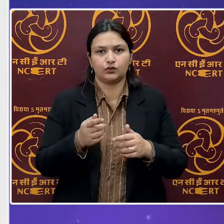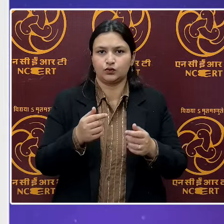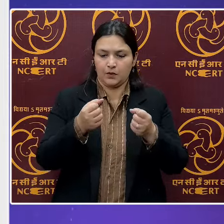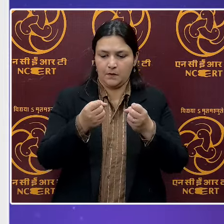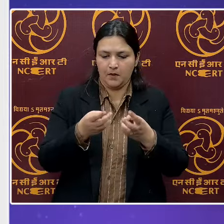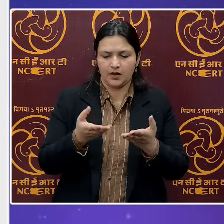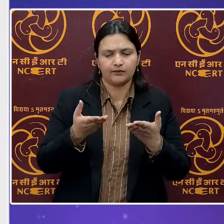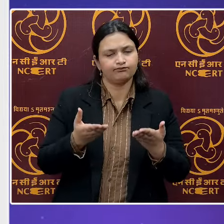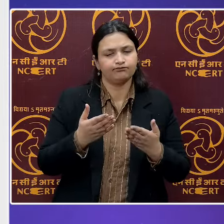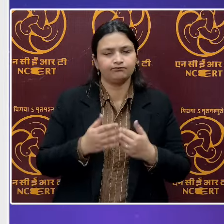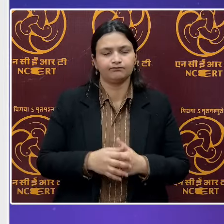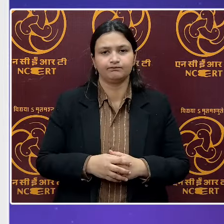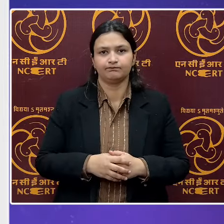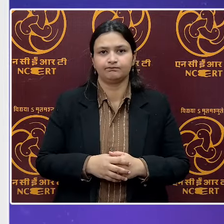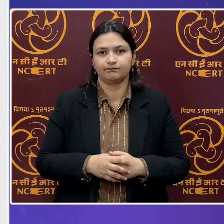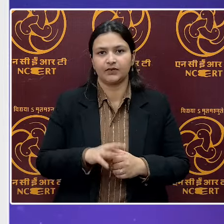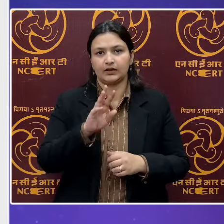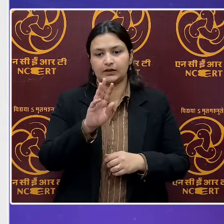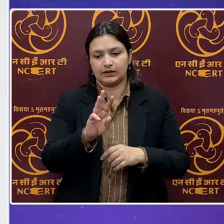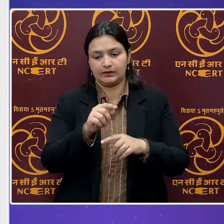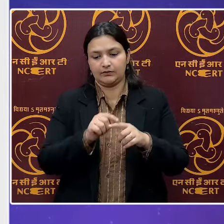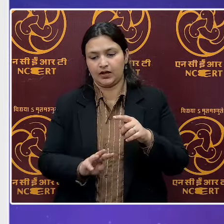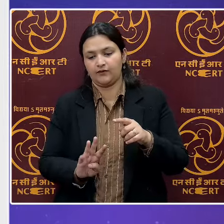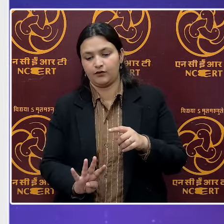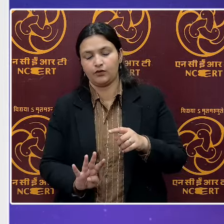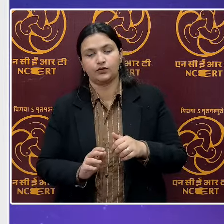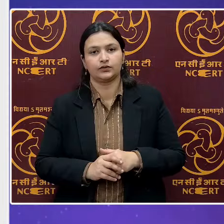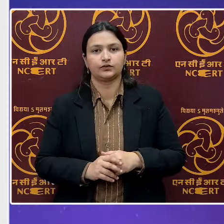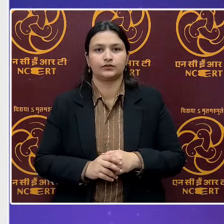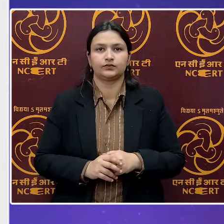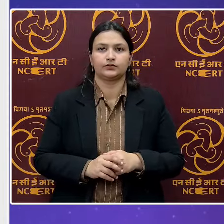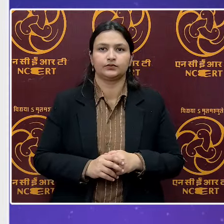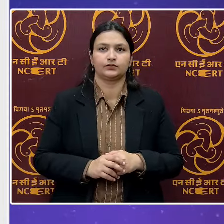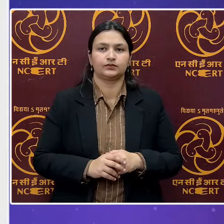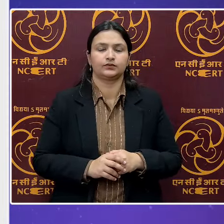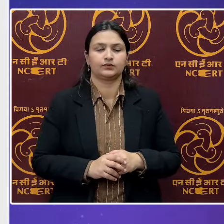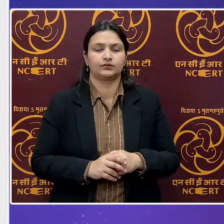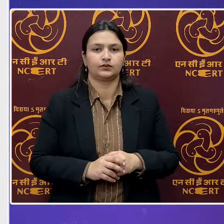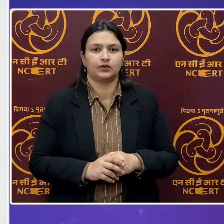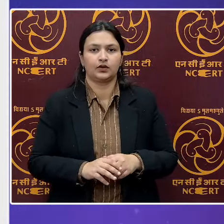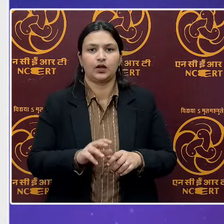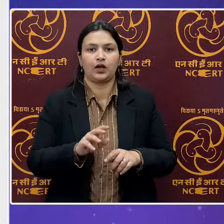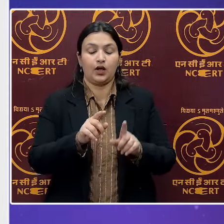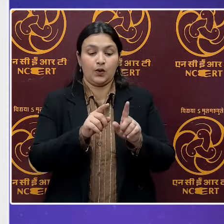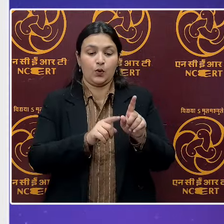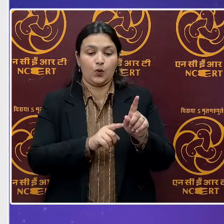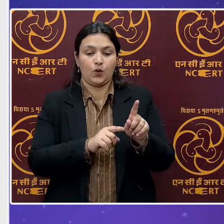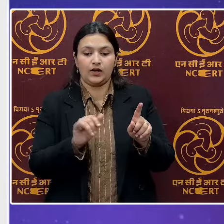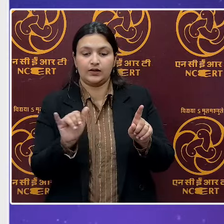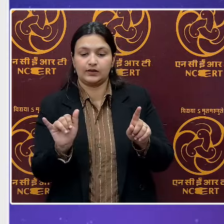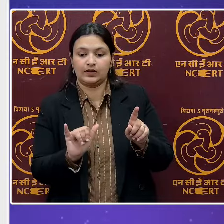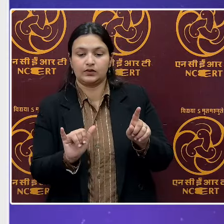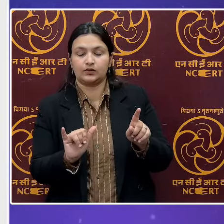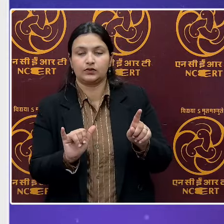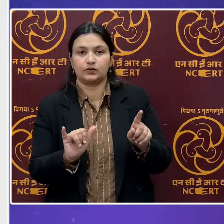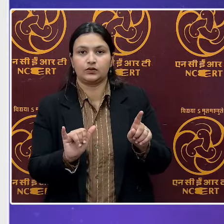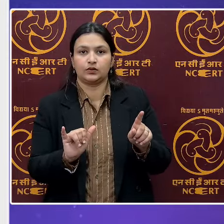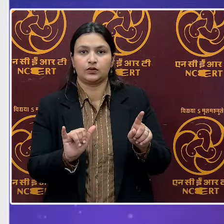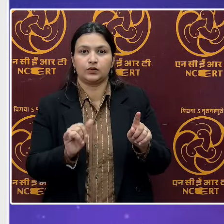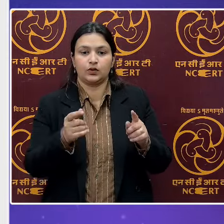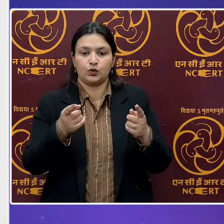a square is 3 by 4. That means y will be equal to, if you solve it, root 3